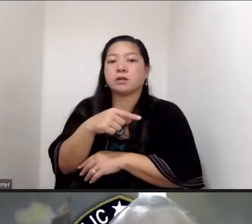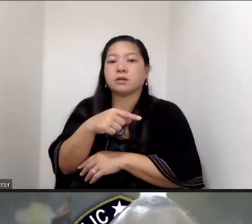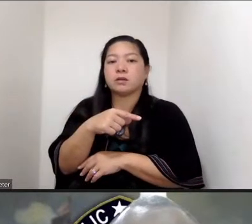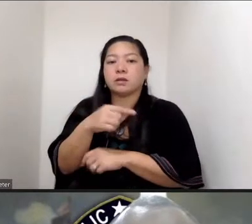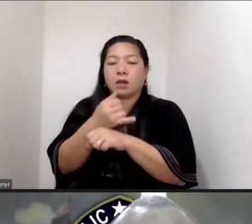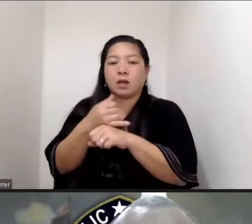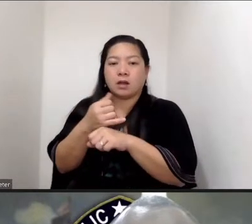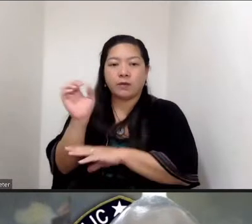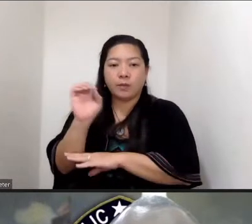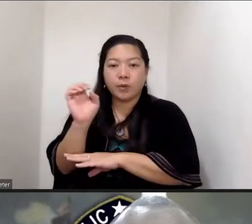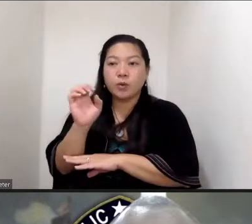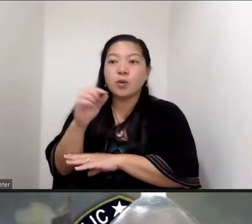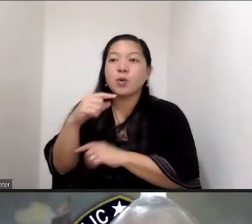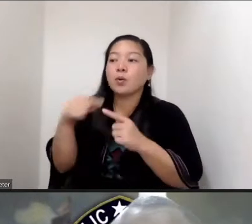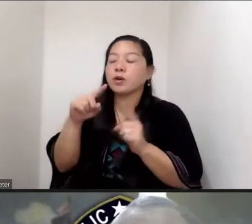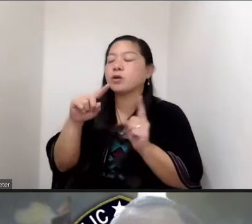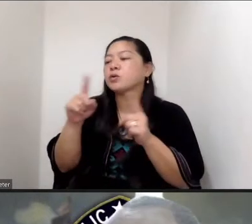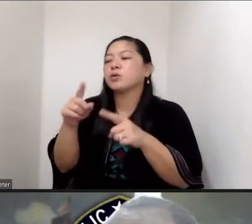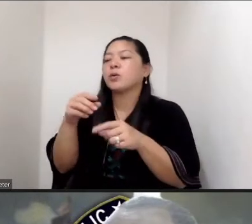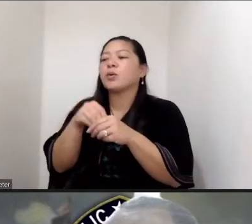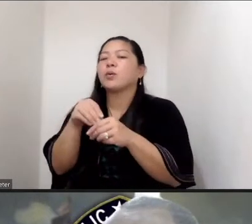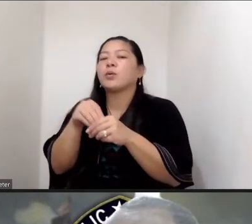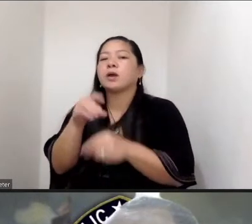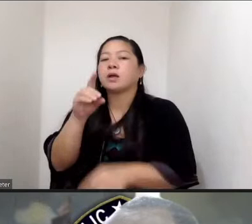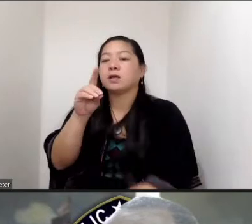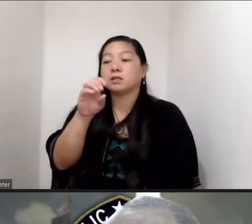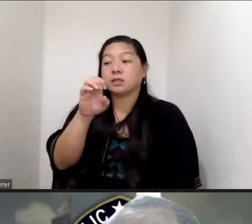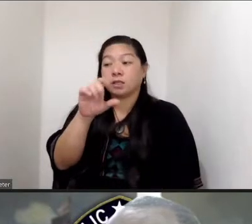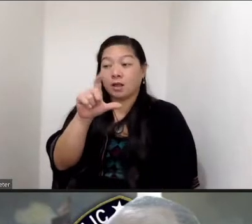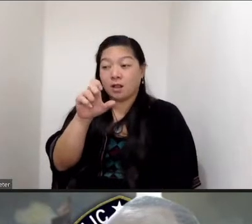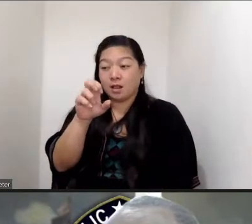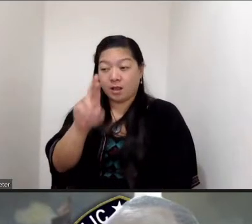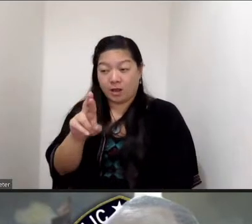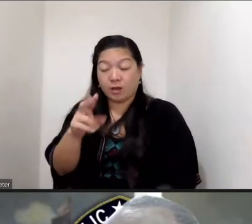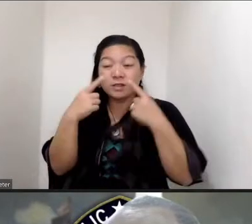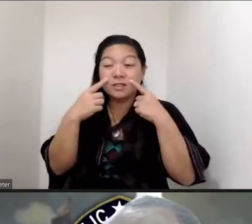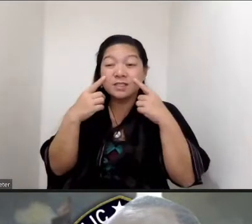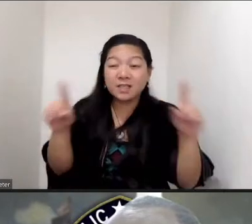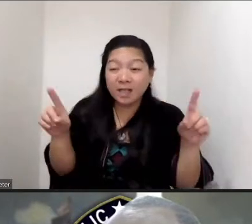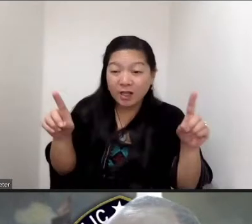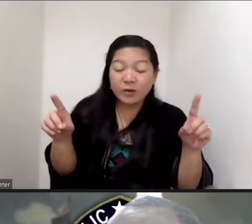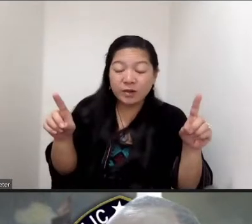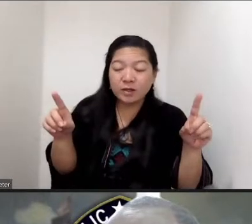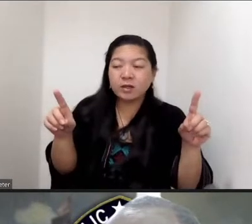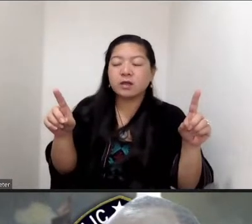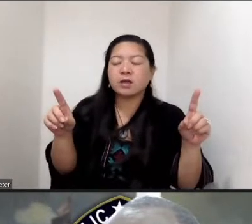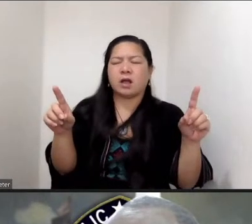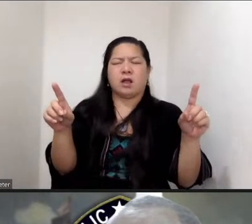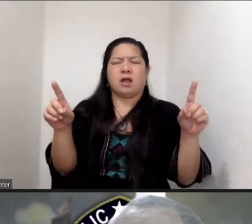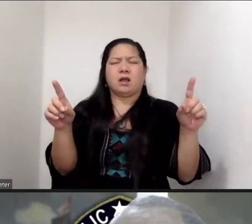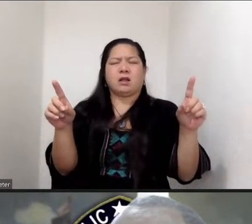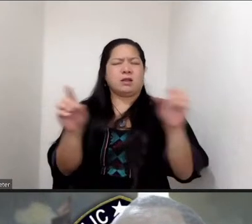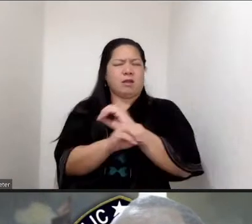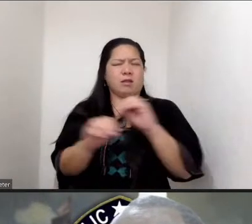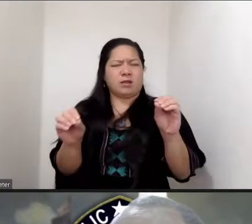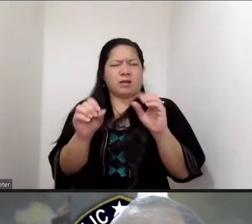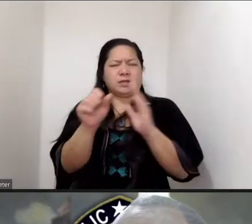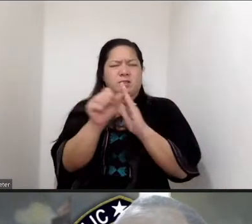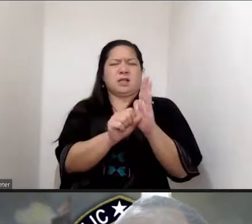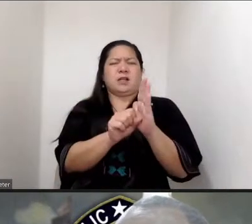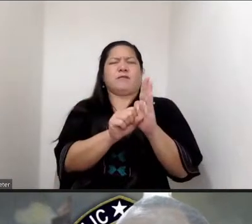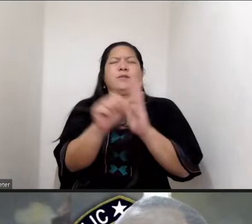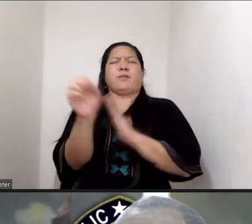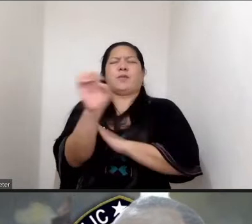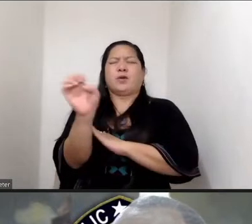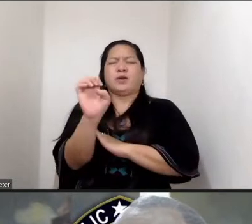So when you go in declaring no longer a state of emergency, you have to